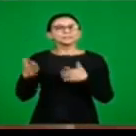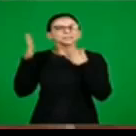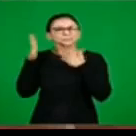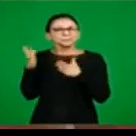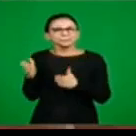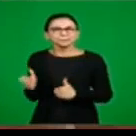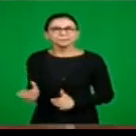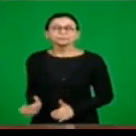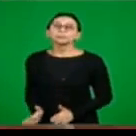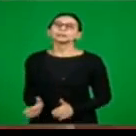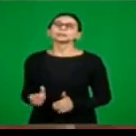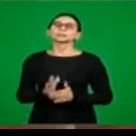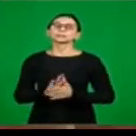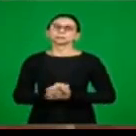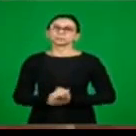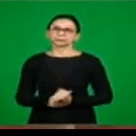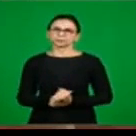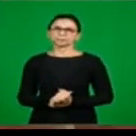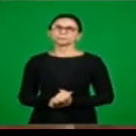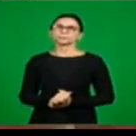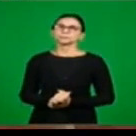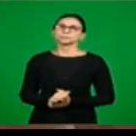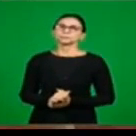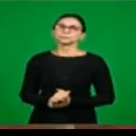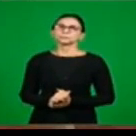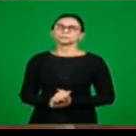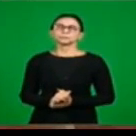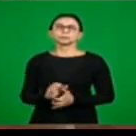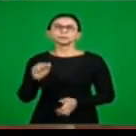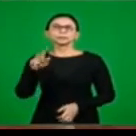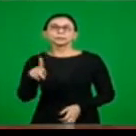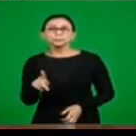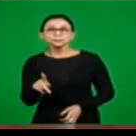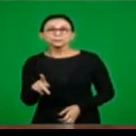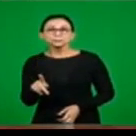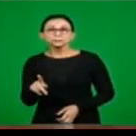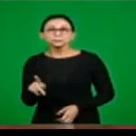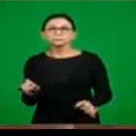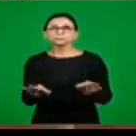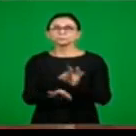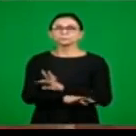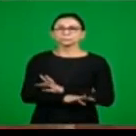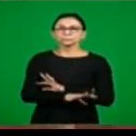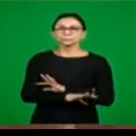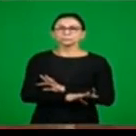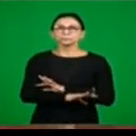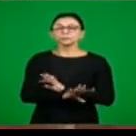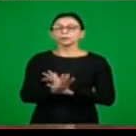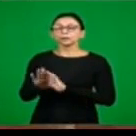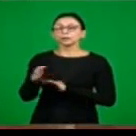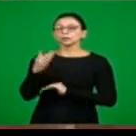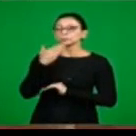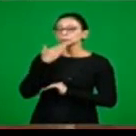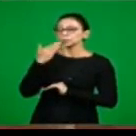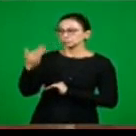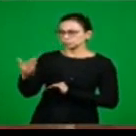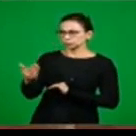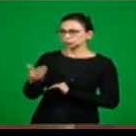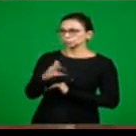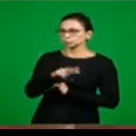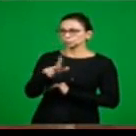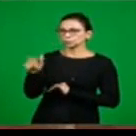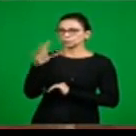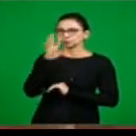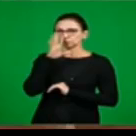The ones who were faithful. The ones who entered in the glory. So here it is. So now I'm going to ask the